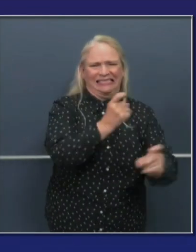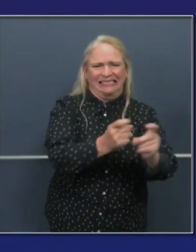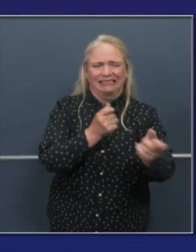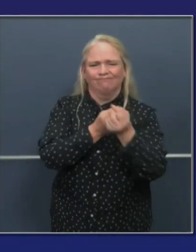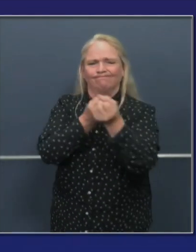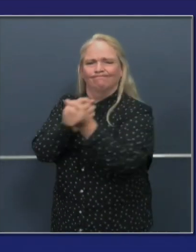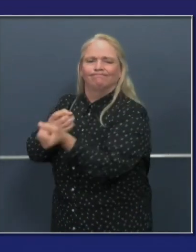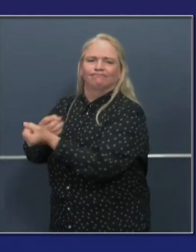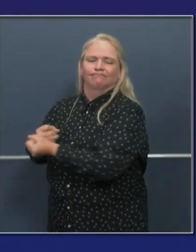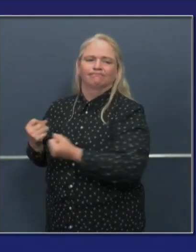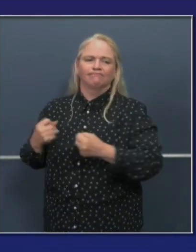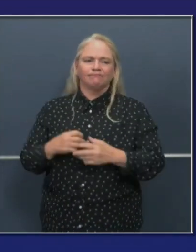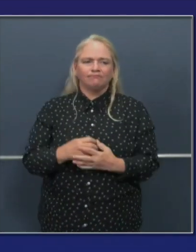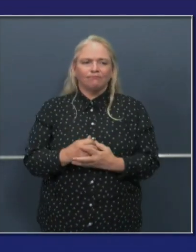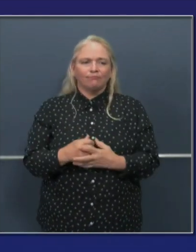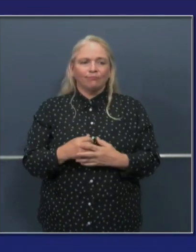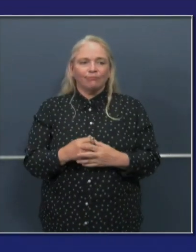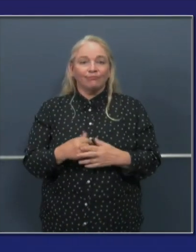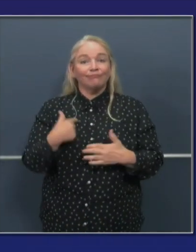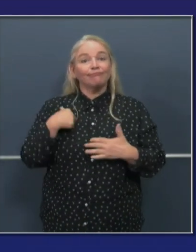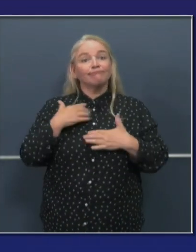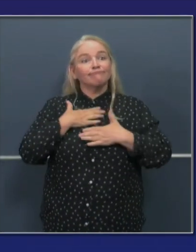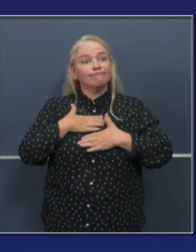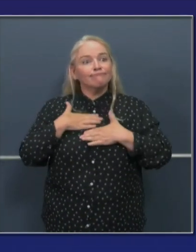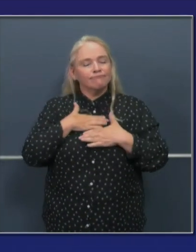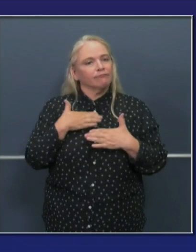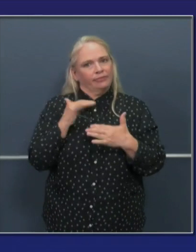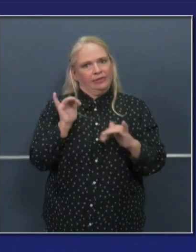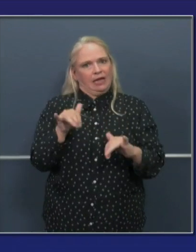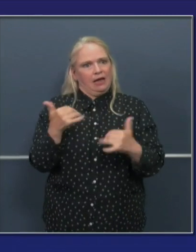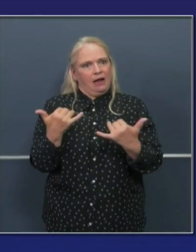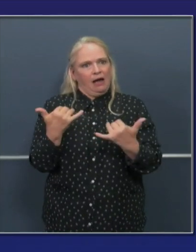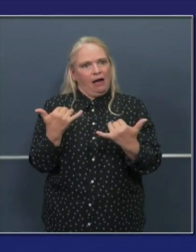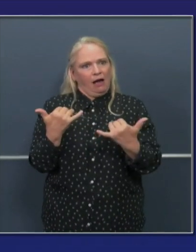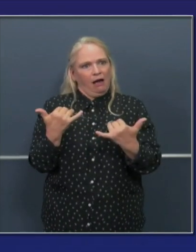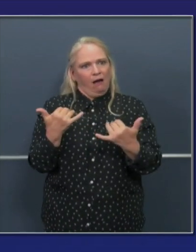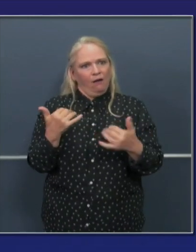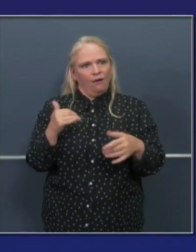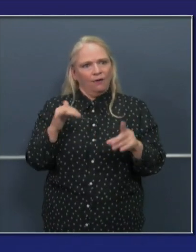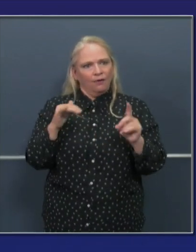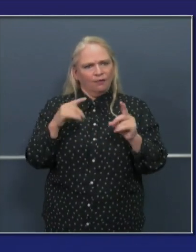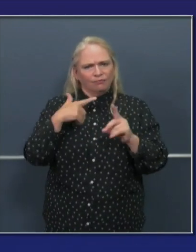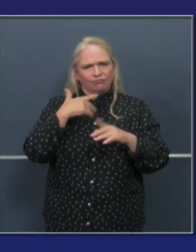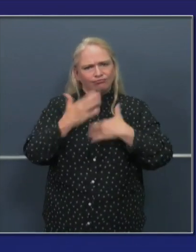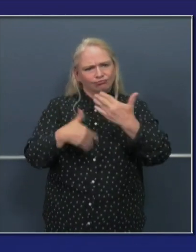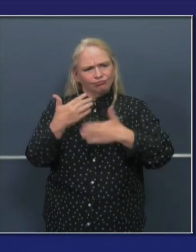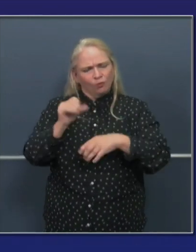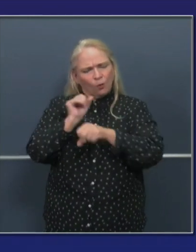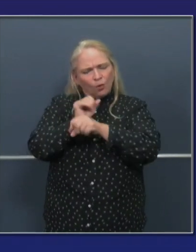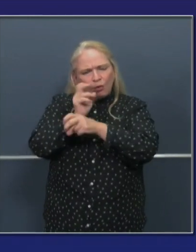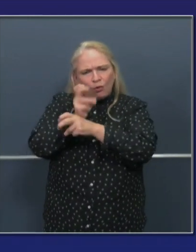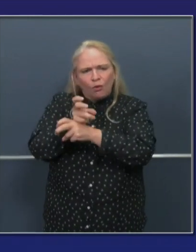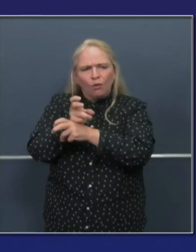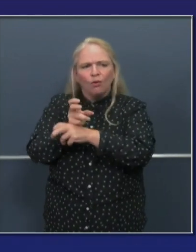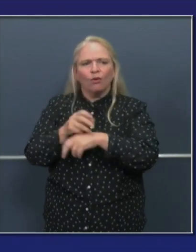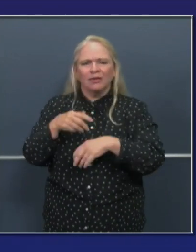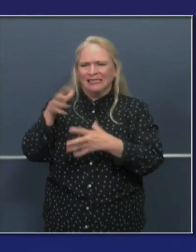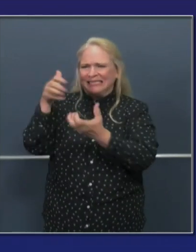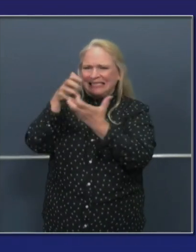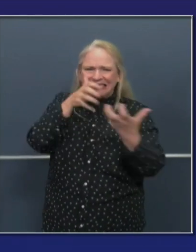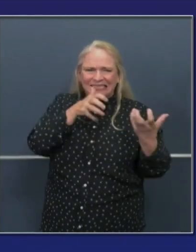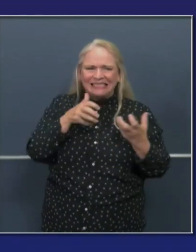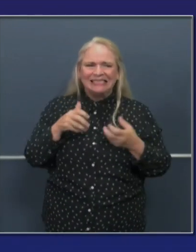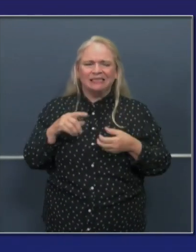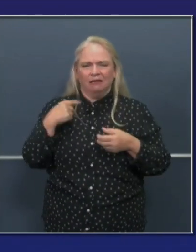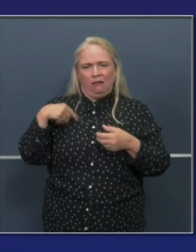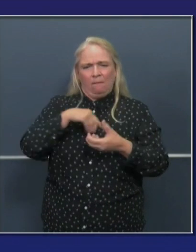the urgency that has been demonstrable in the development of our protocols, our procedures, and our plans, with our partnership that we've